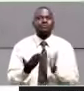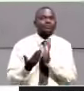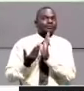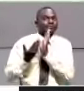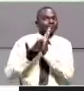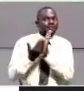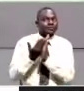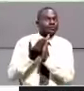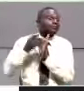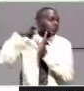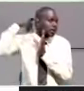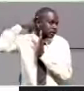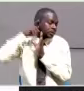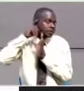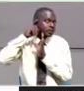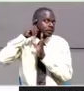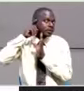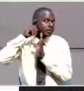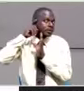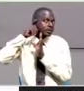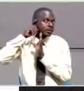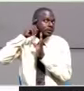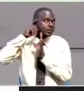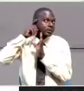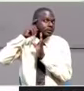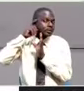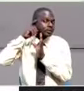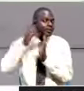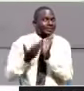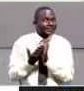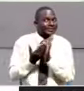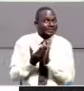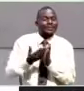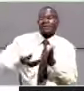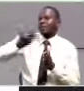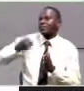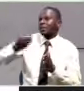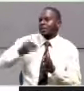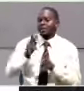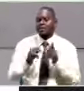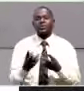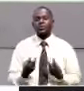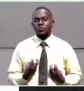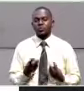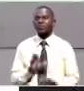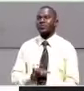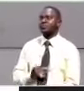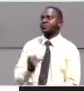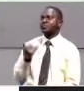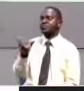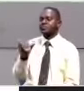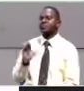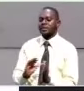implant surgery is a complex operation, and in the past, people had to travel abroad in order to be able